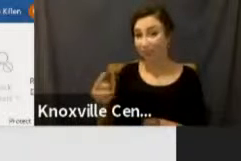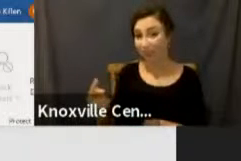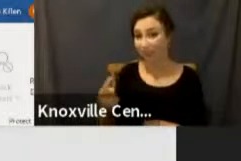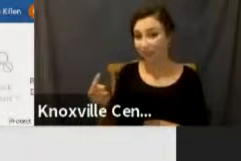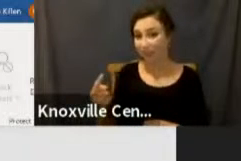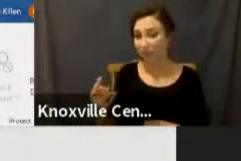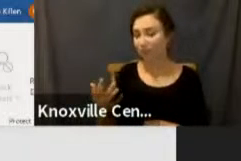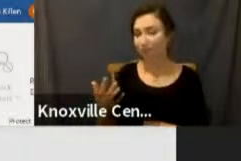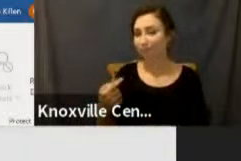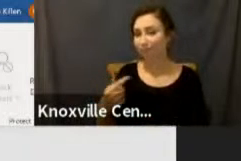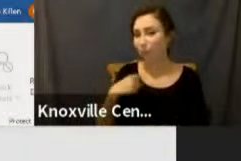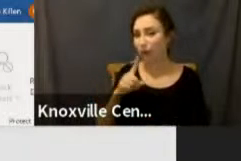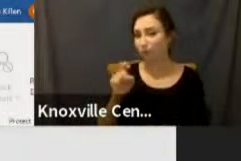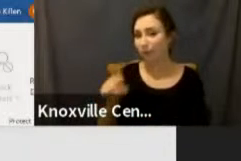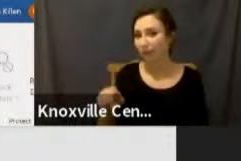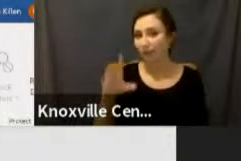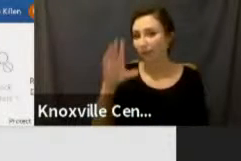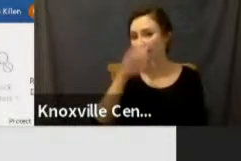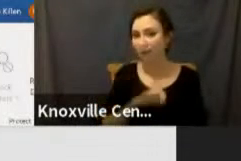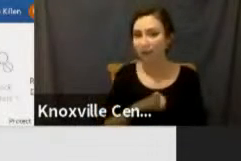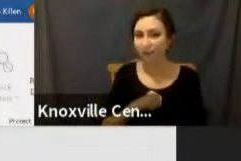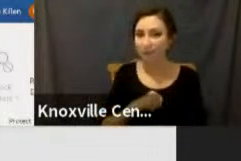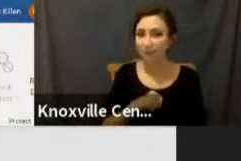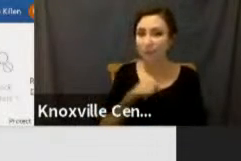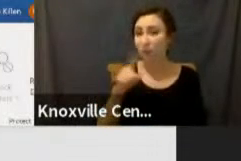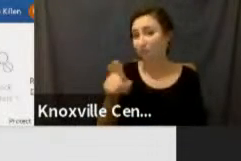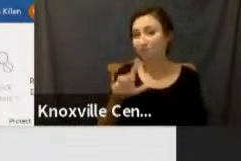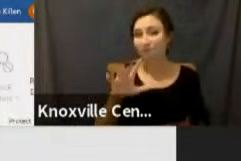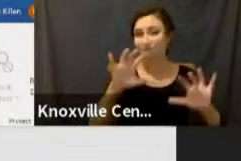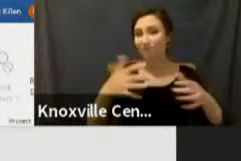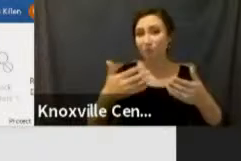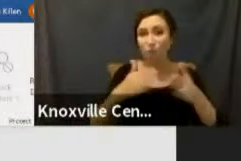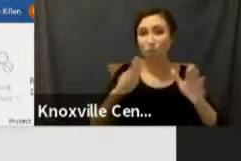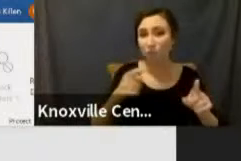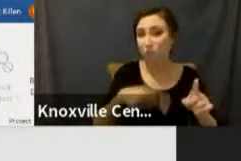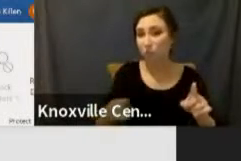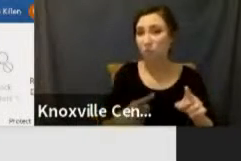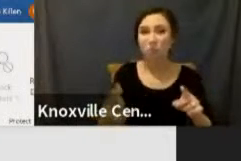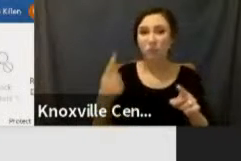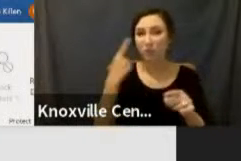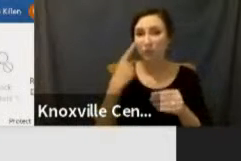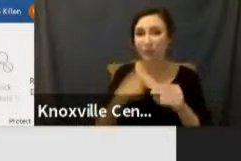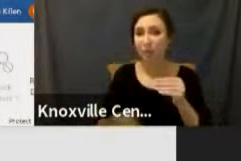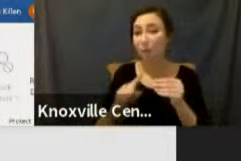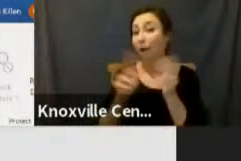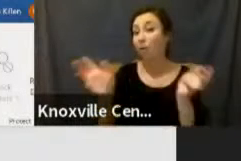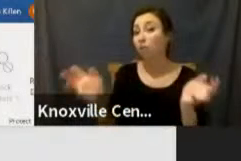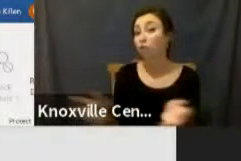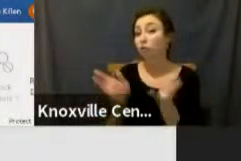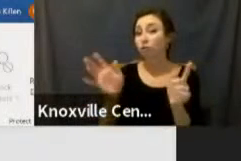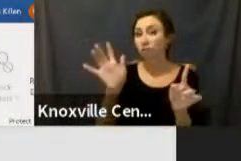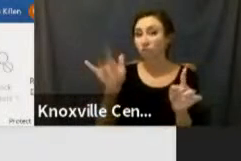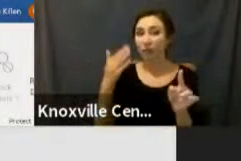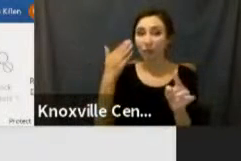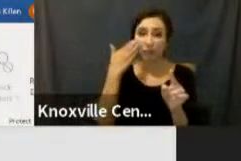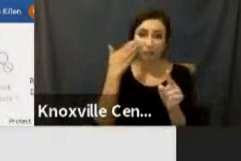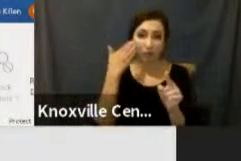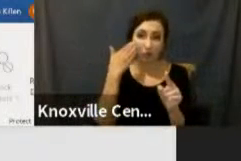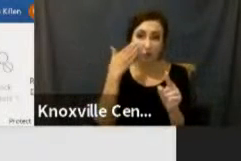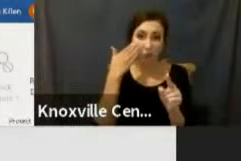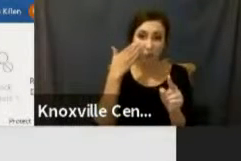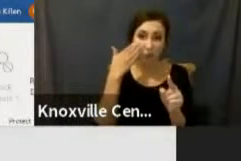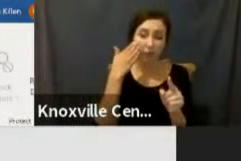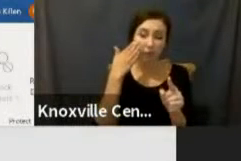So what I'm asking, I guess you and the group at large, is what do you think about encouraging that? I mean, we know that,